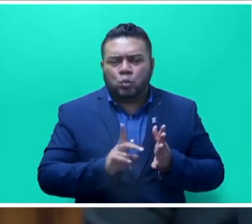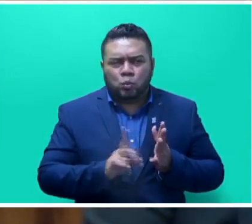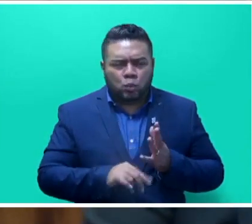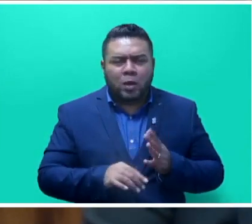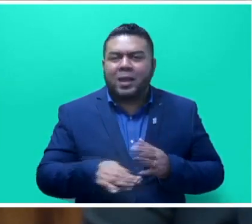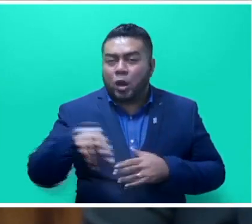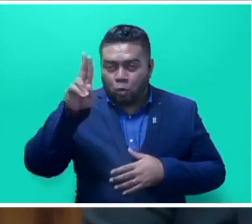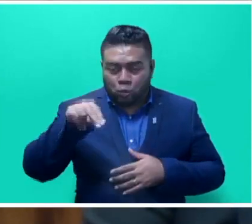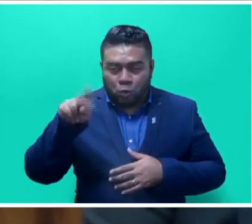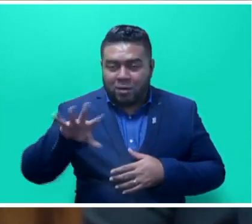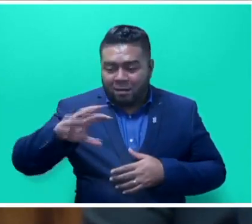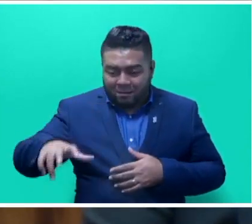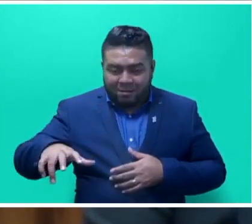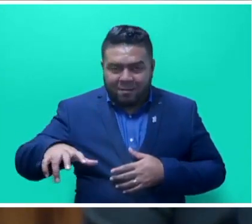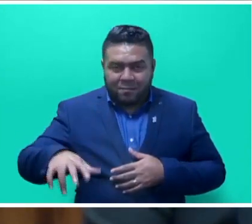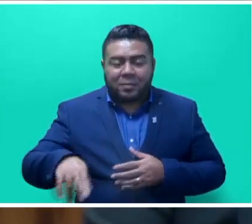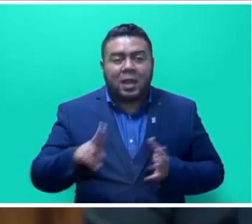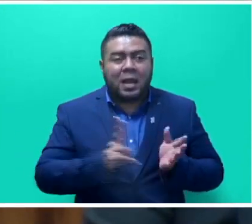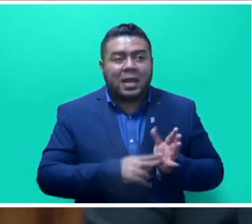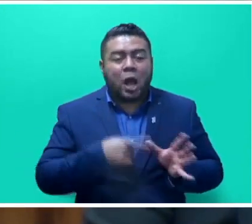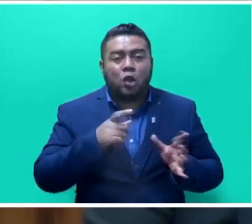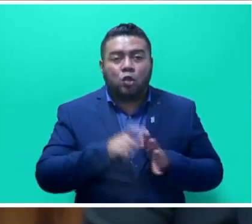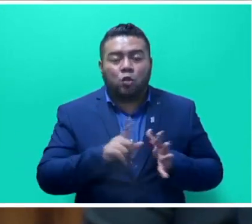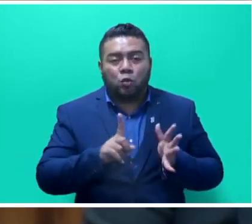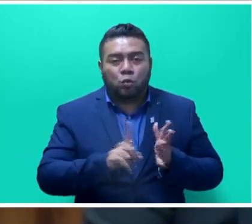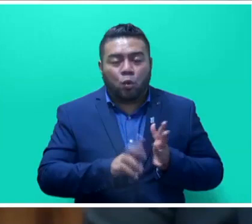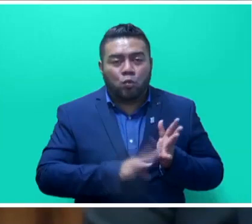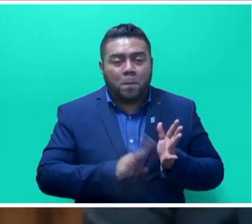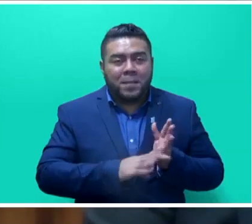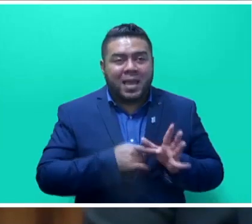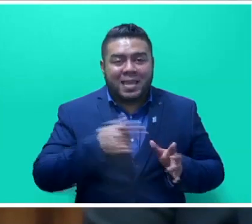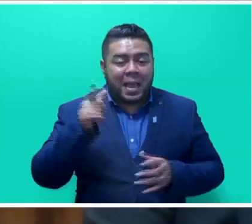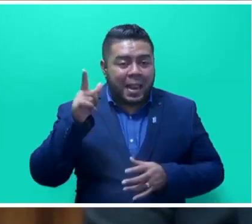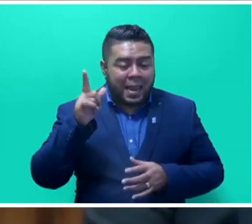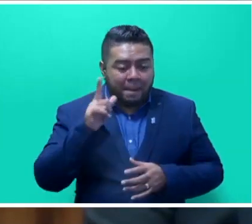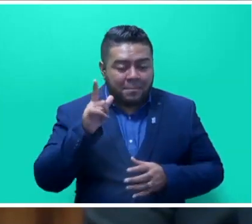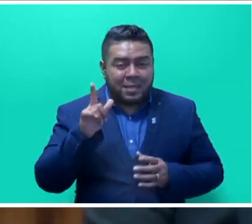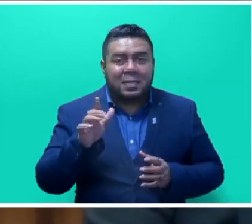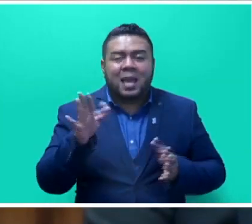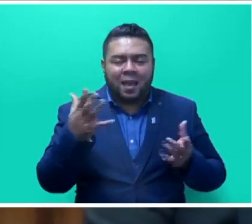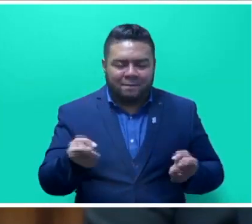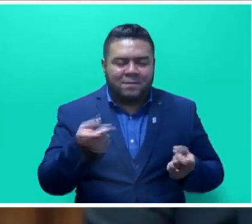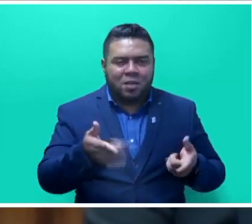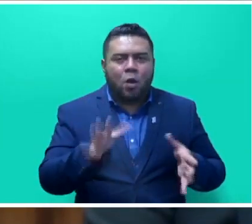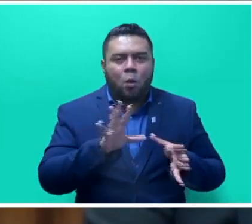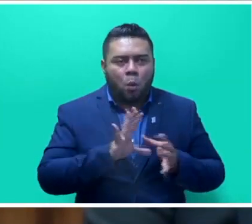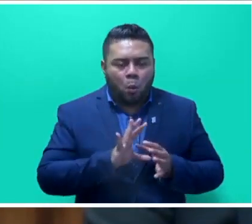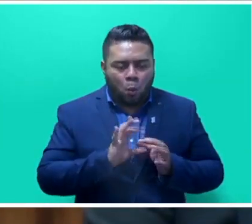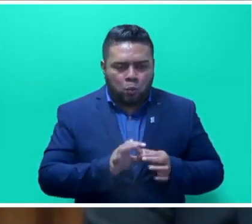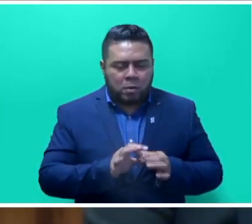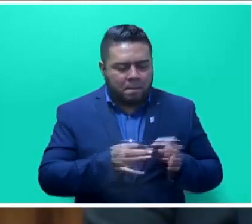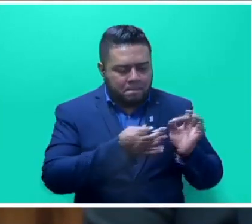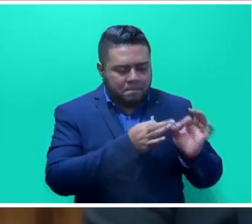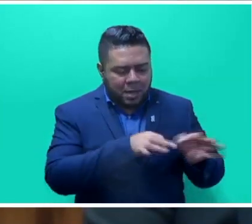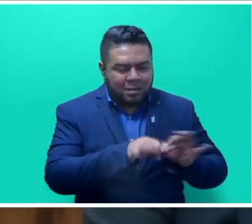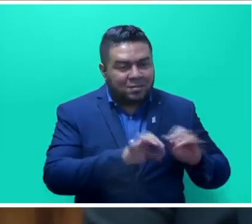Nausori, and Andonumai in Lami, have had their scheme plans completed and will be